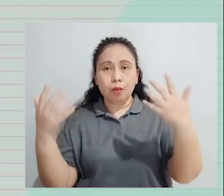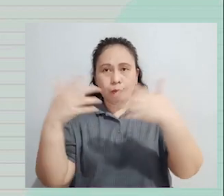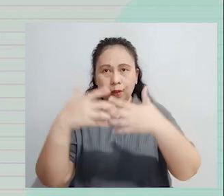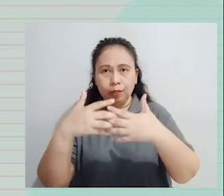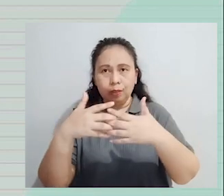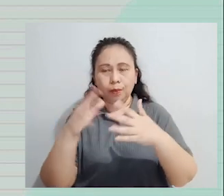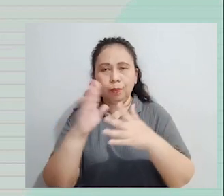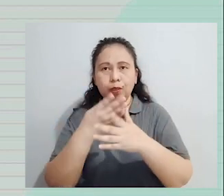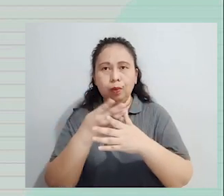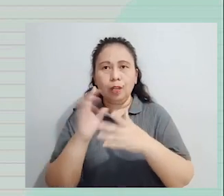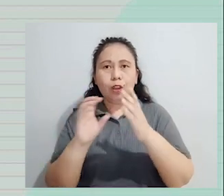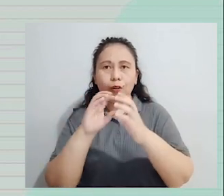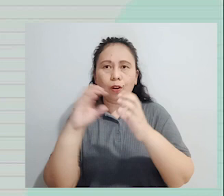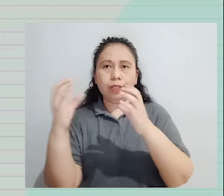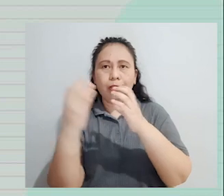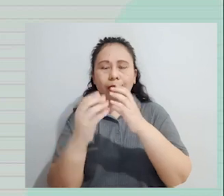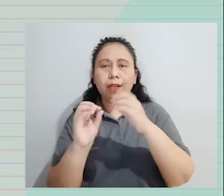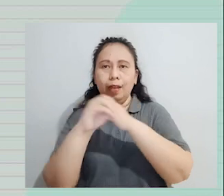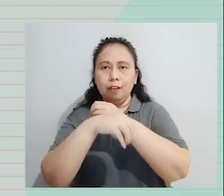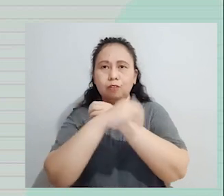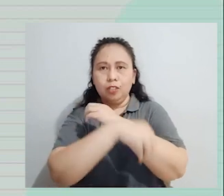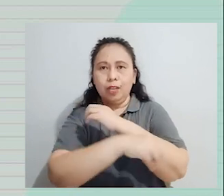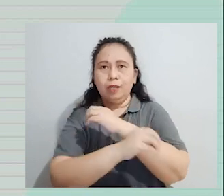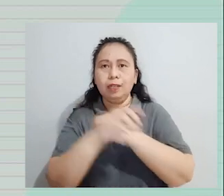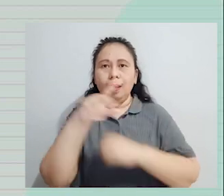oceanic plates.